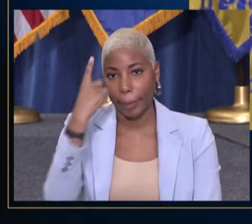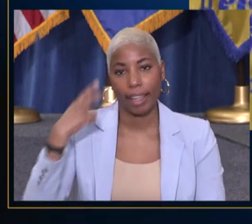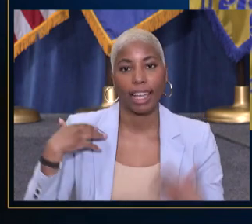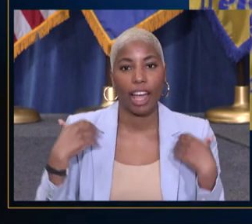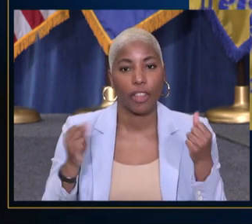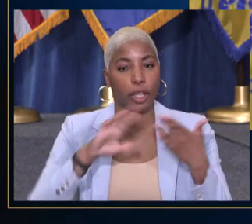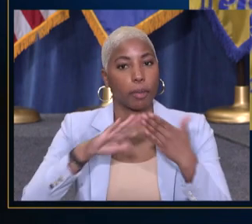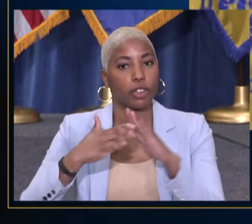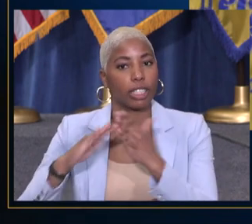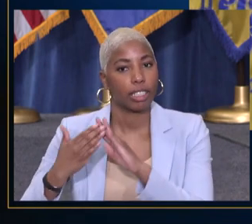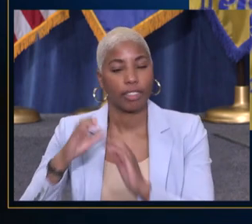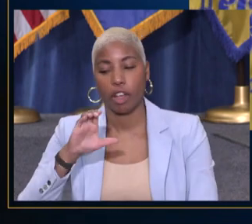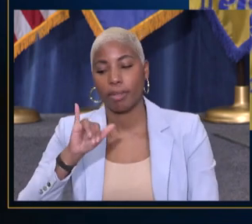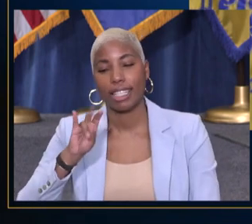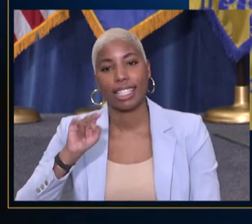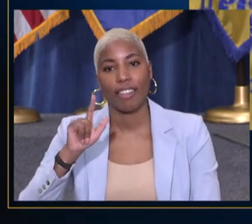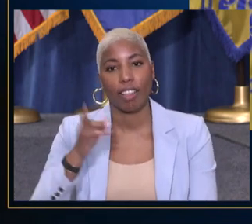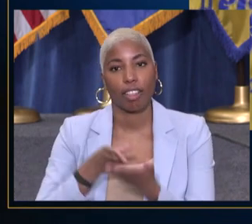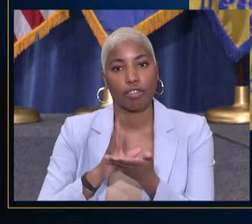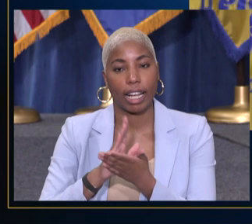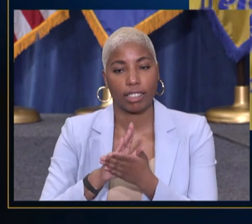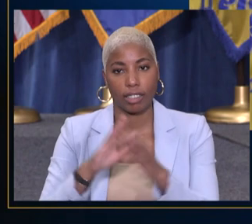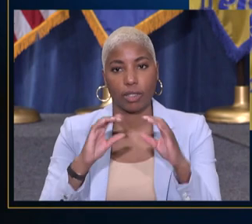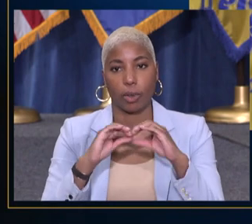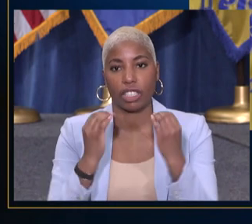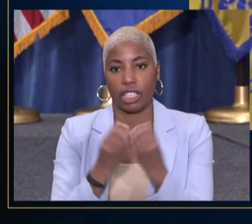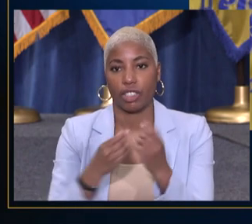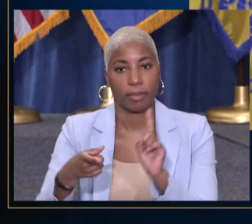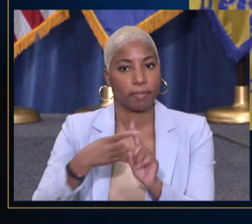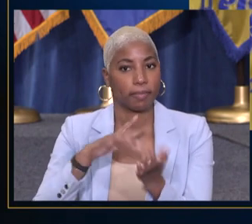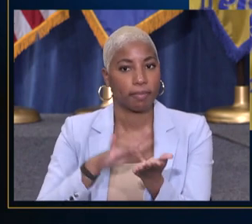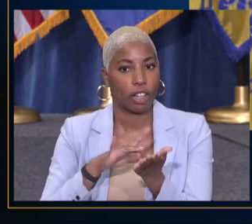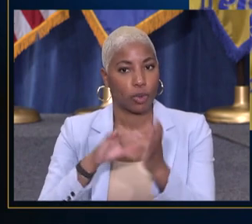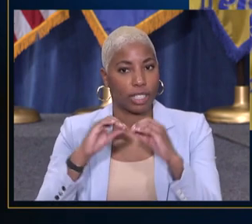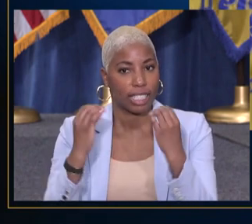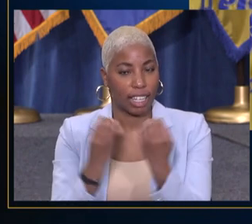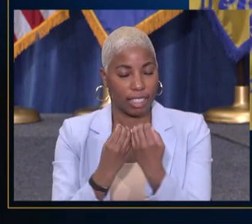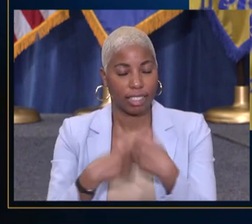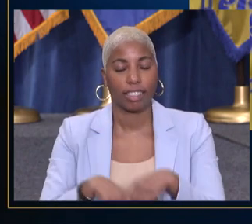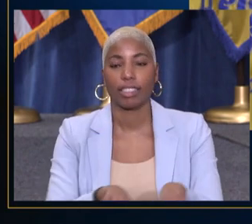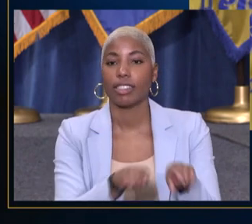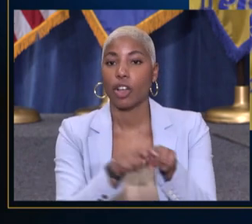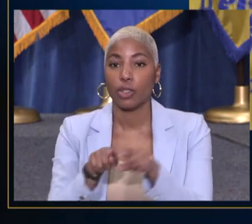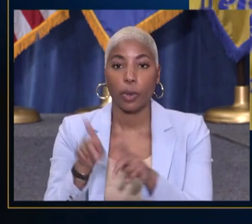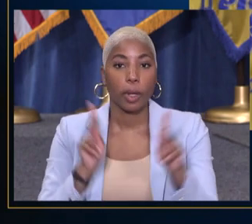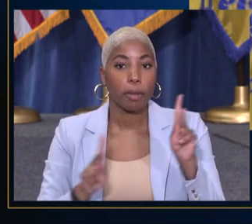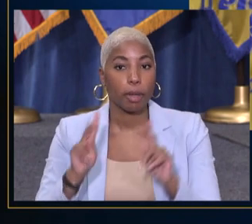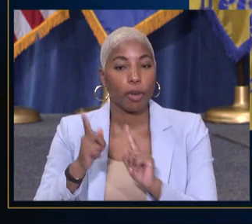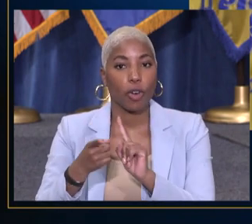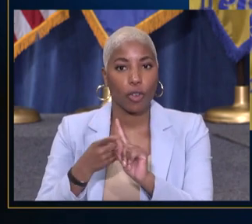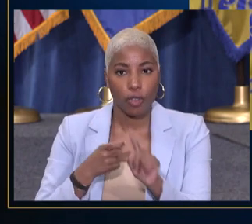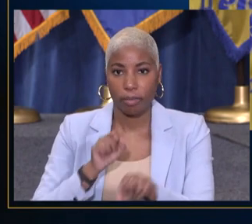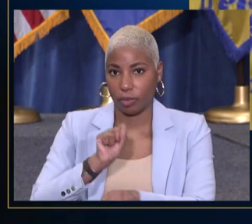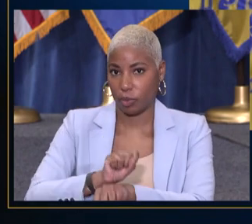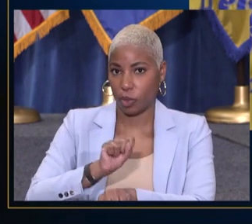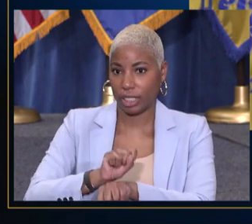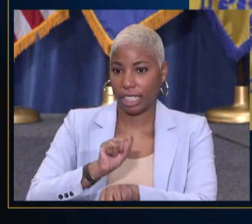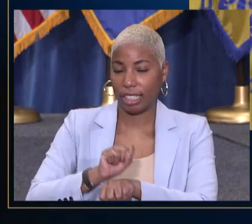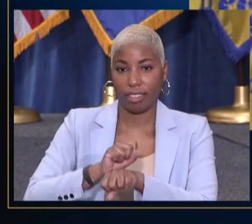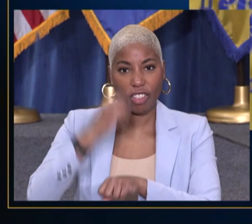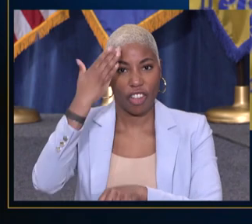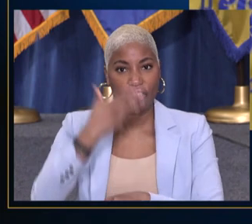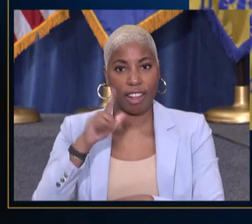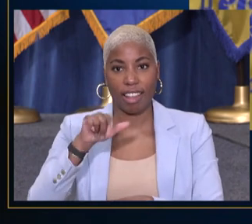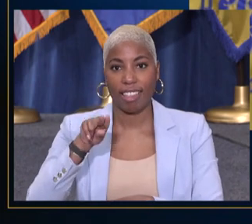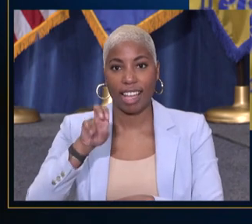civil rights organizations and medical societies. You'll also hear from people working on the front lines to improve the health of the